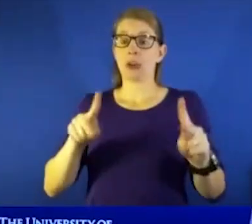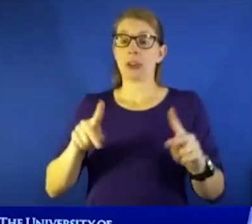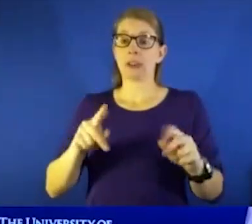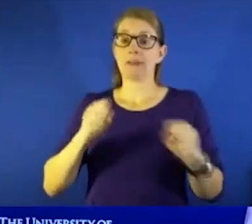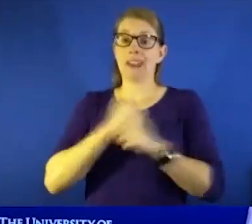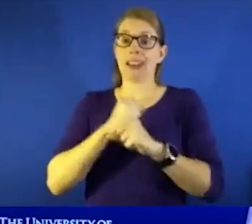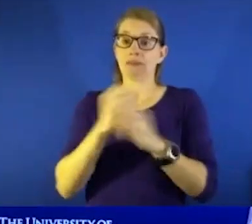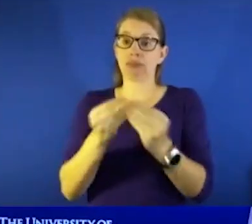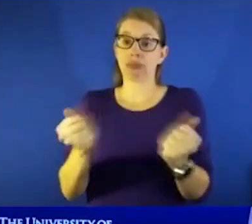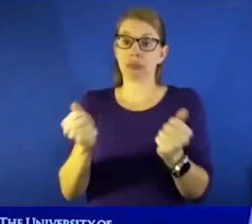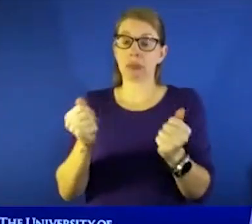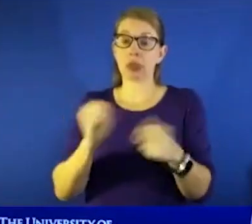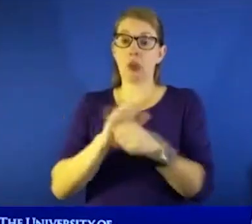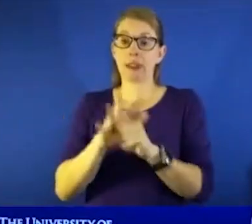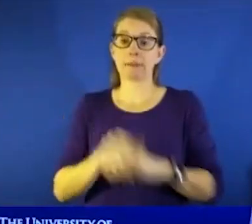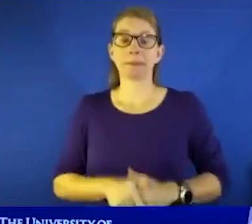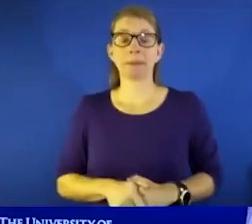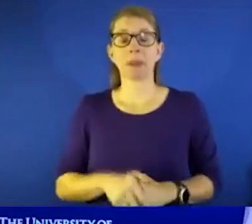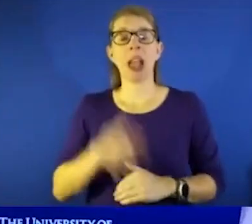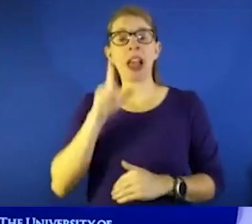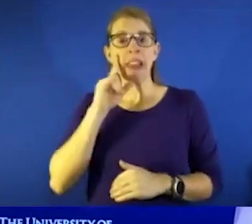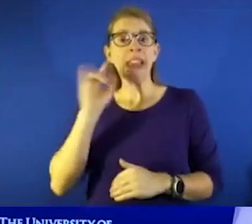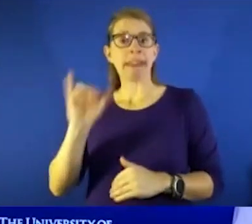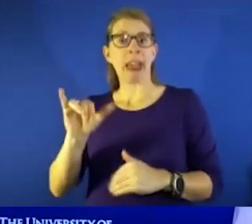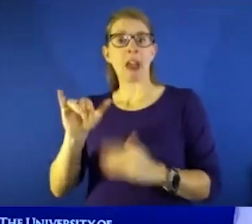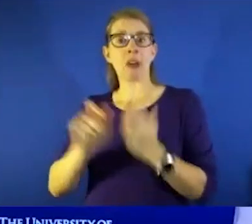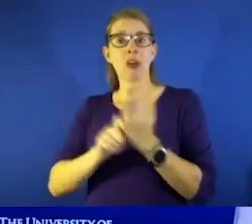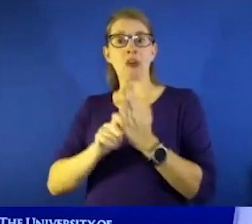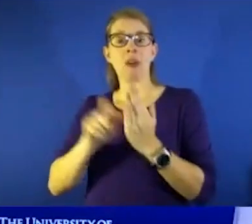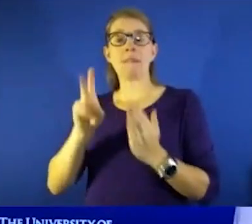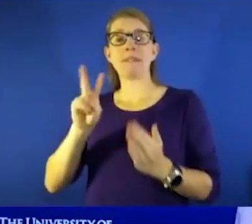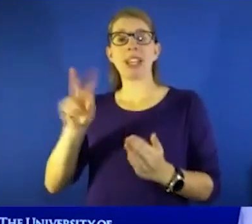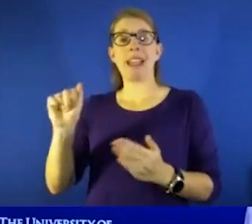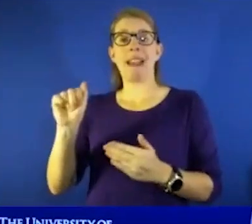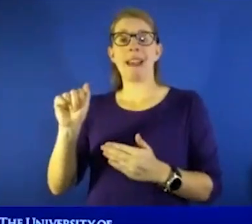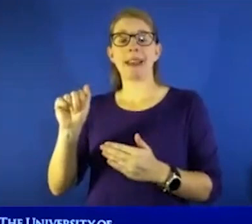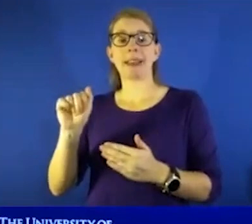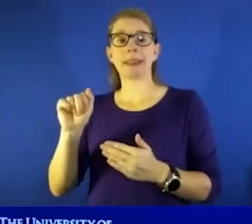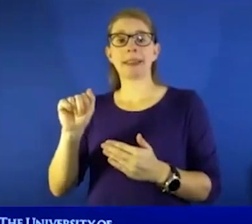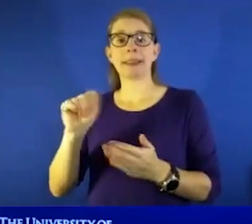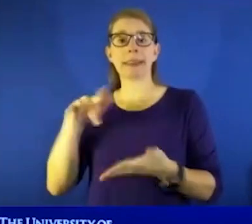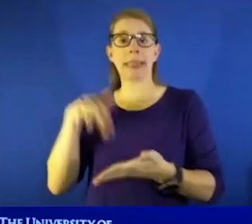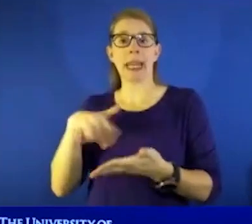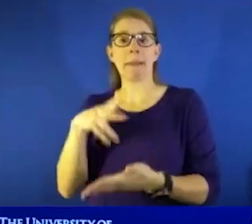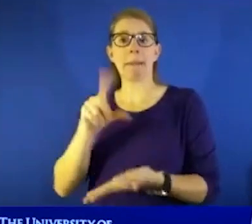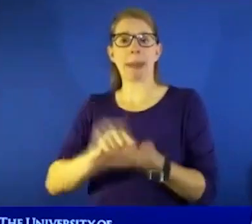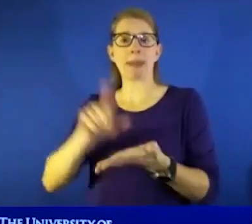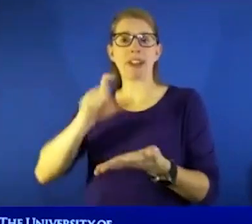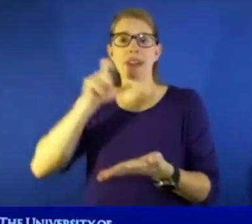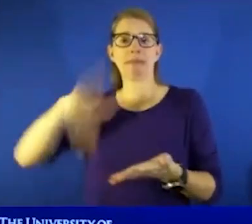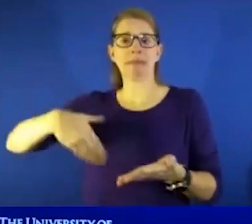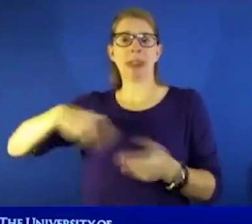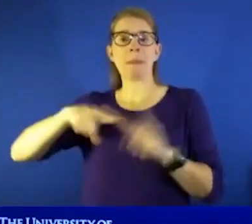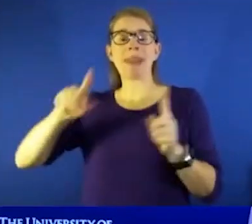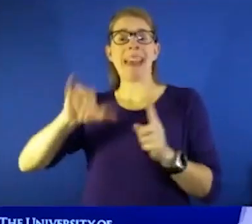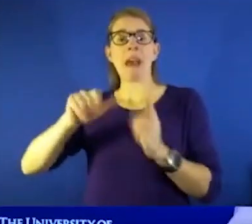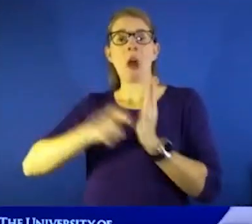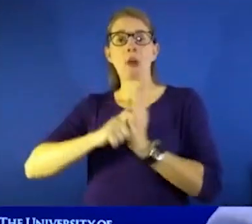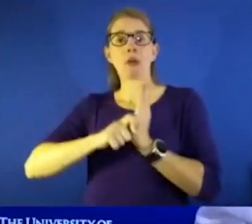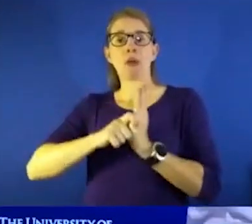that article, and again, this VA study I don't believe is published yet, but even in that article they did state something